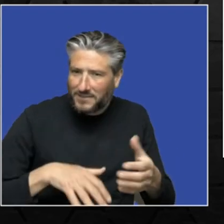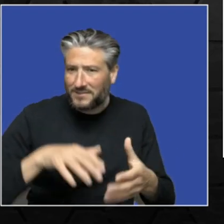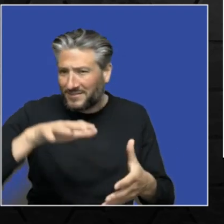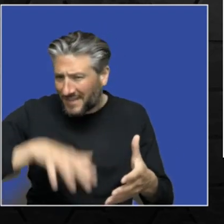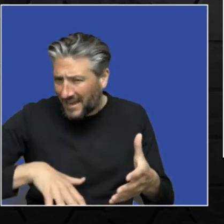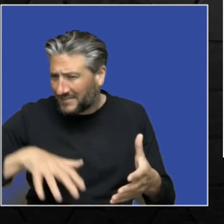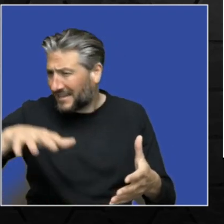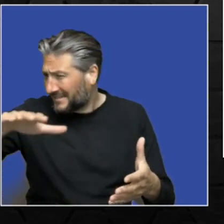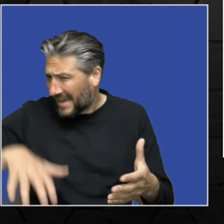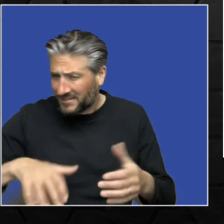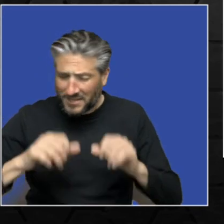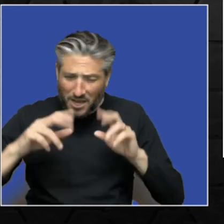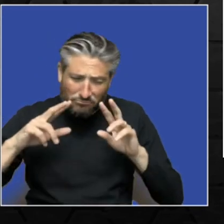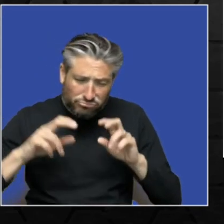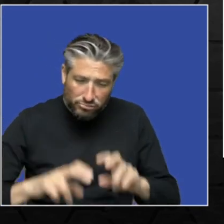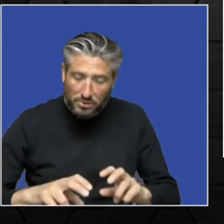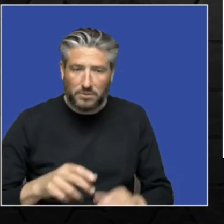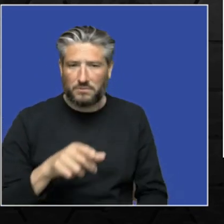the